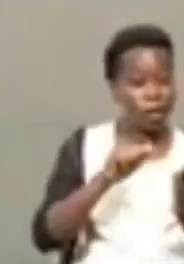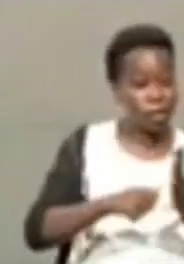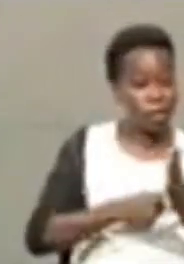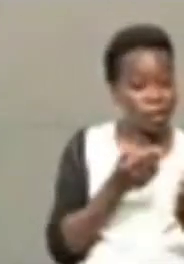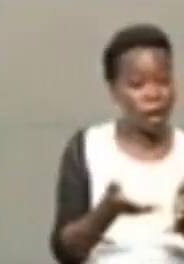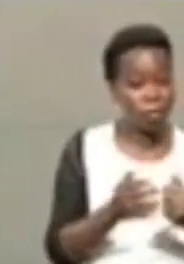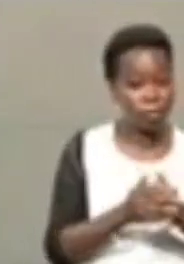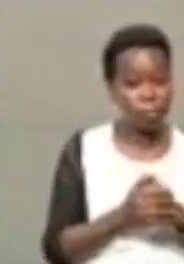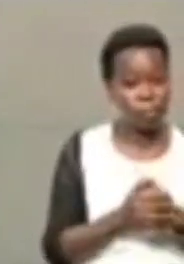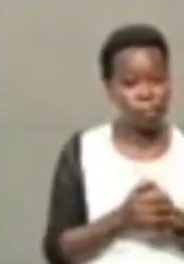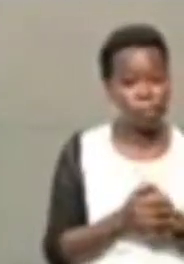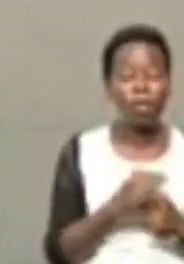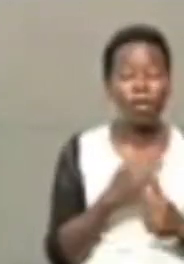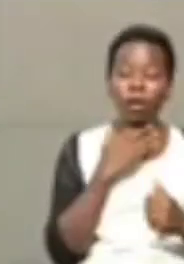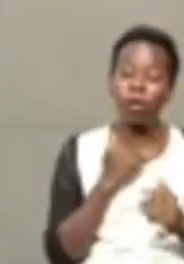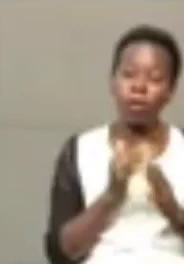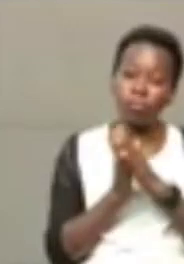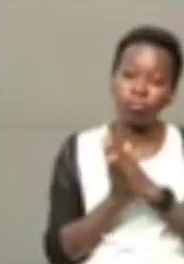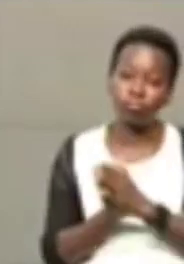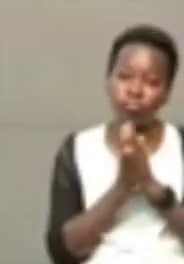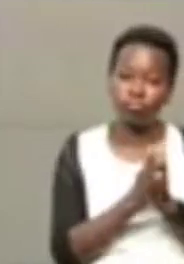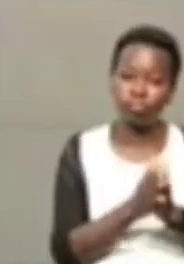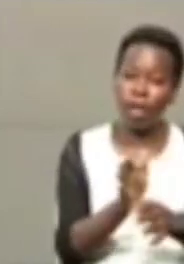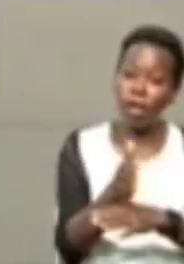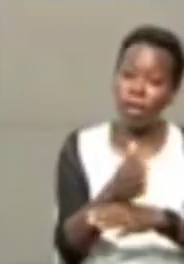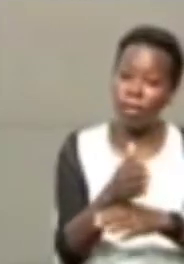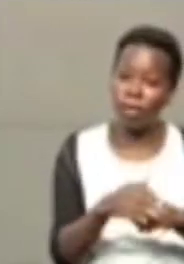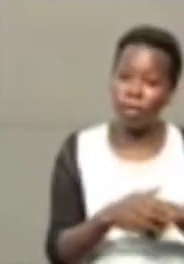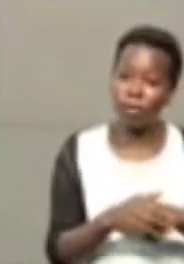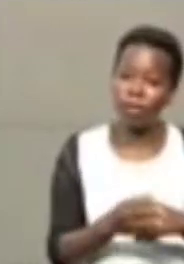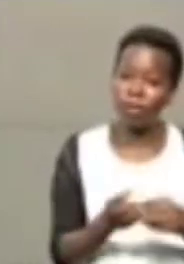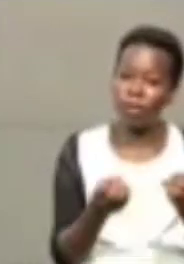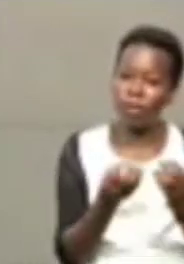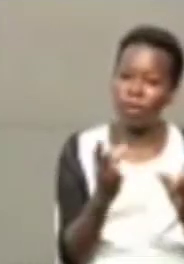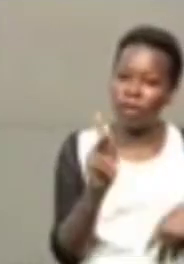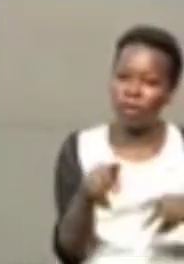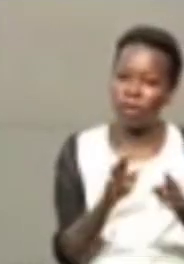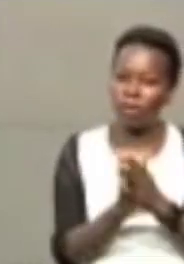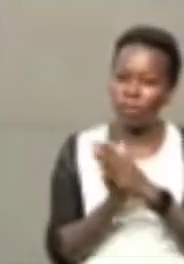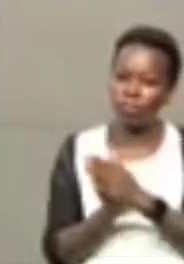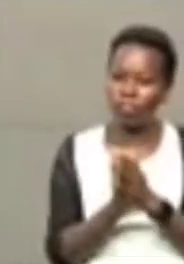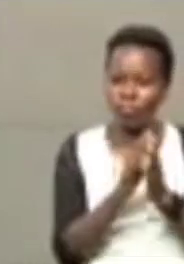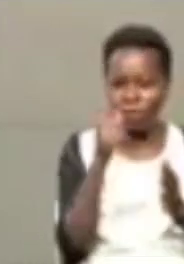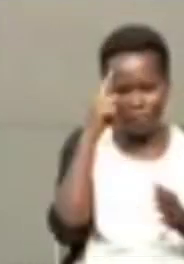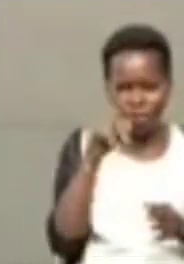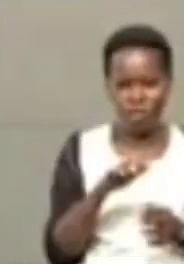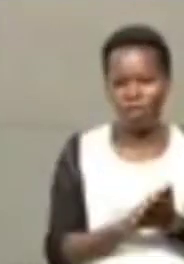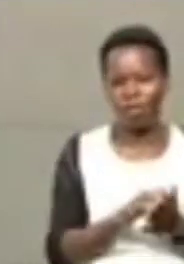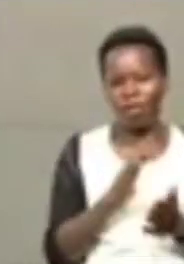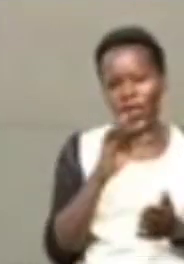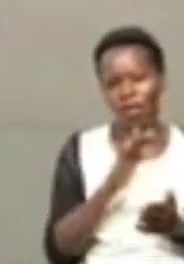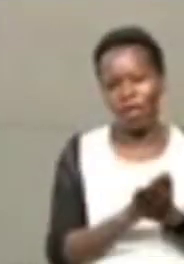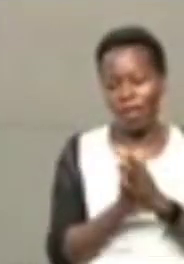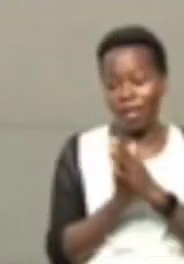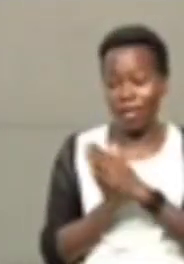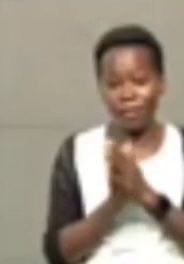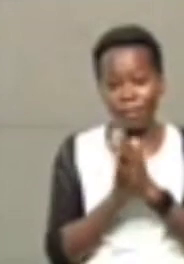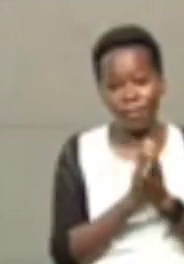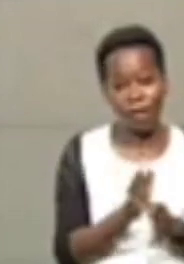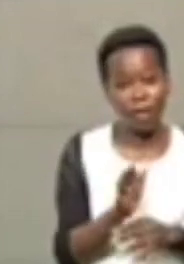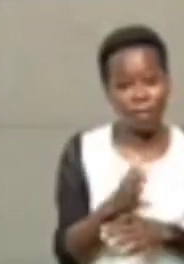And I want to appreciate the minister. Not many people have appreciated you for your statement. I want to appreciate